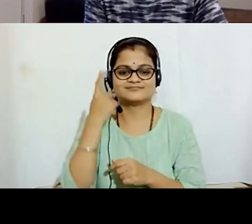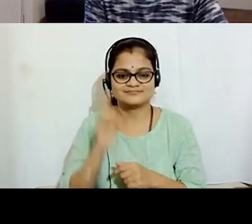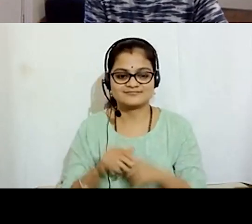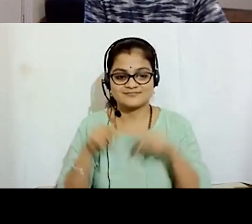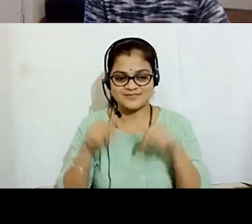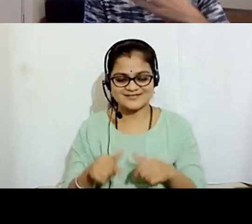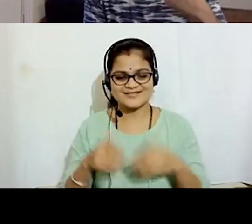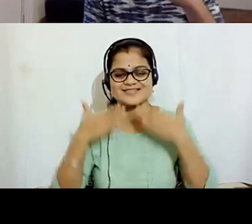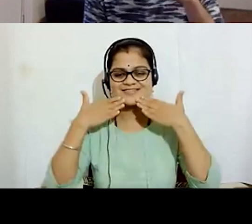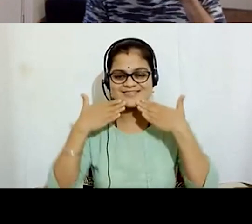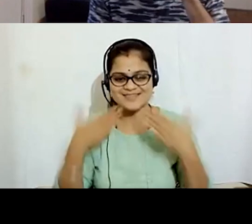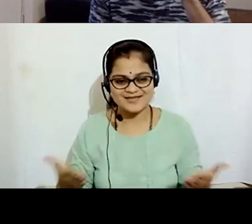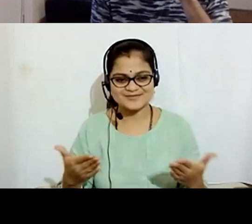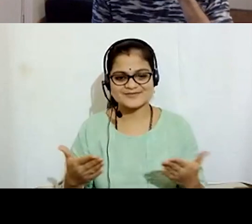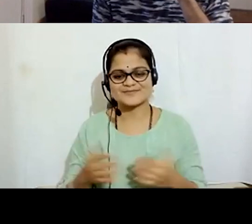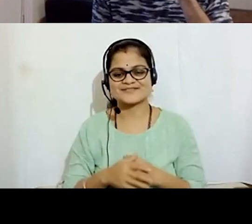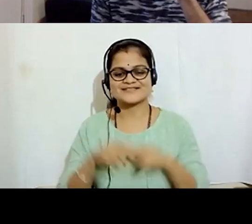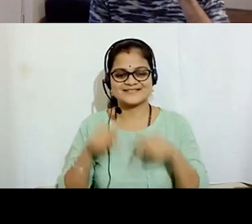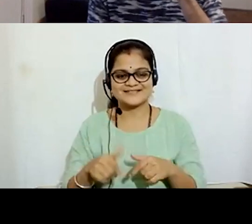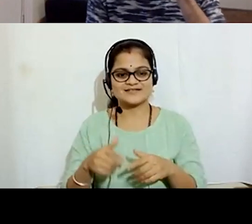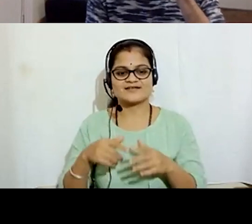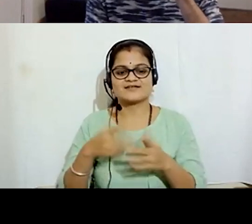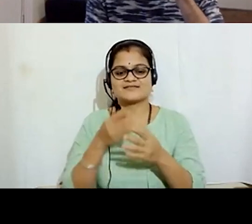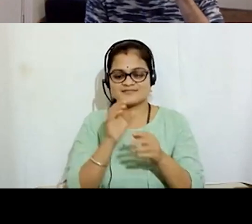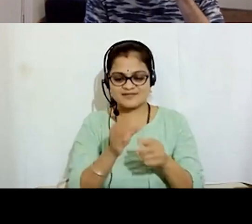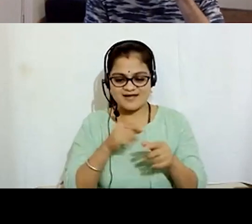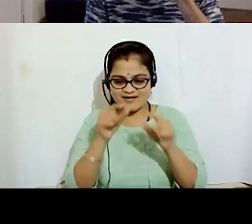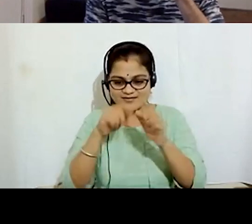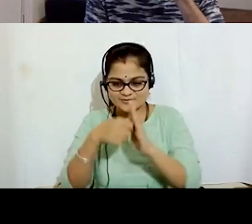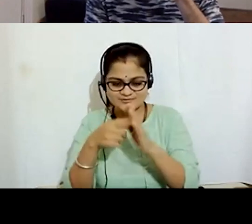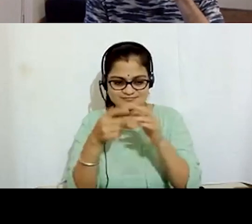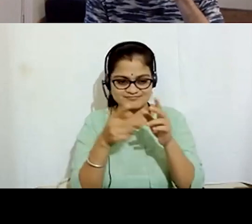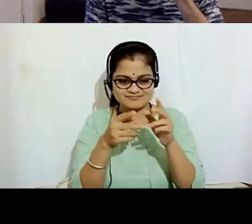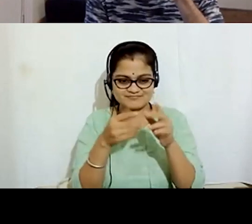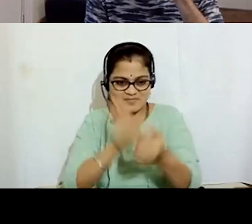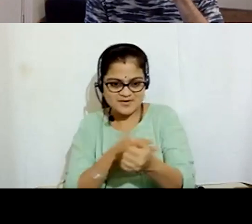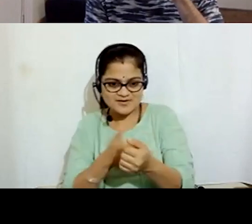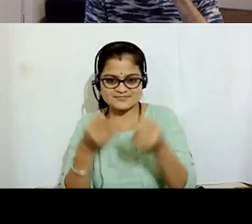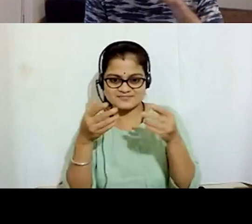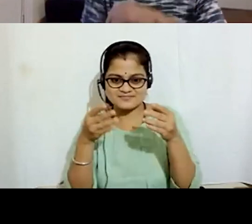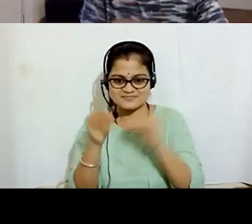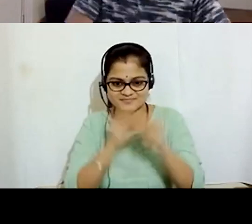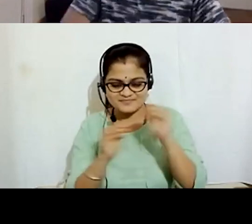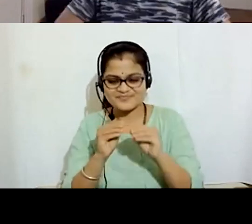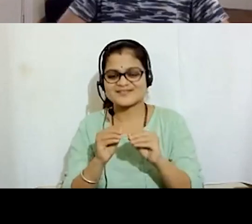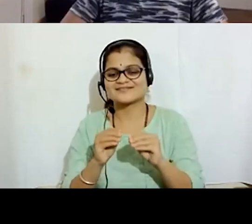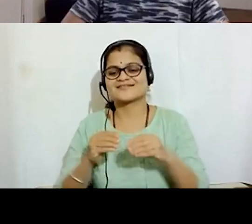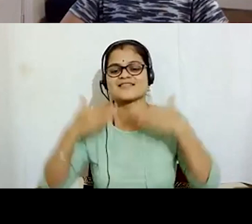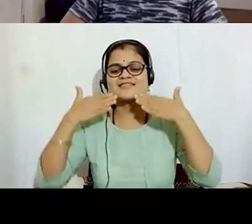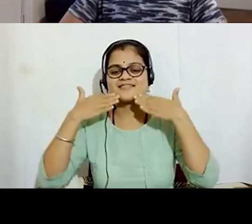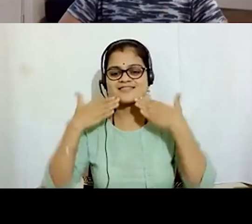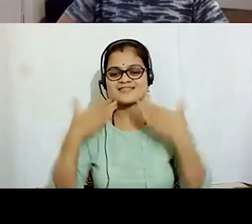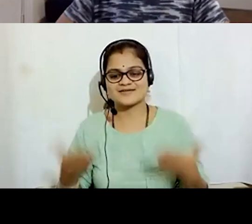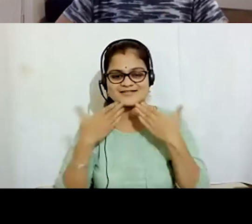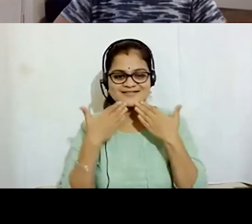glad you were able to make these musical pieces for us, and Thank yeah, you. really, Thanks for Thank